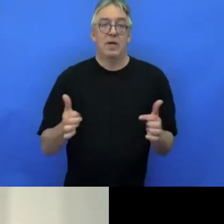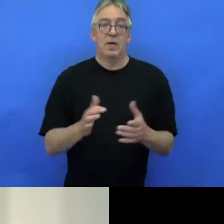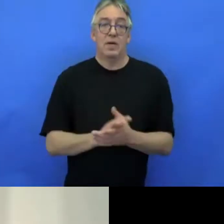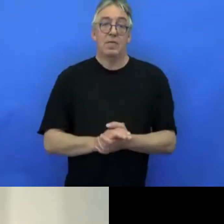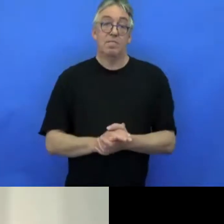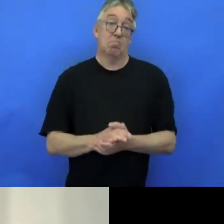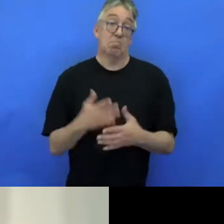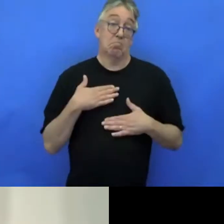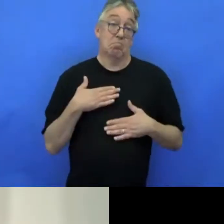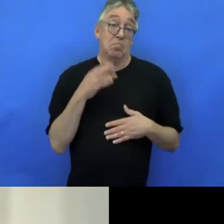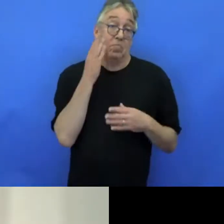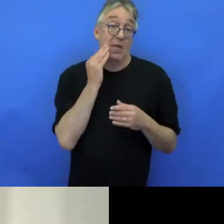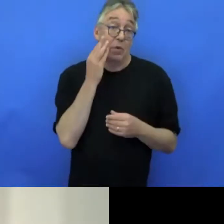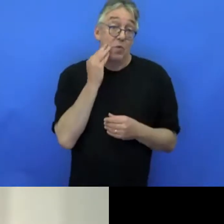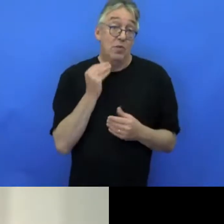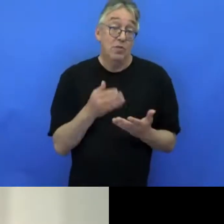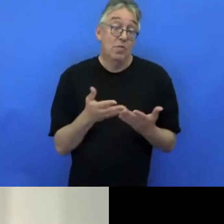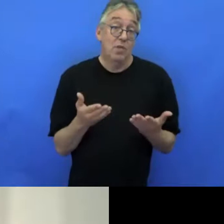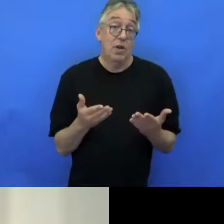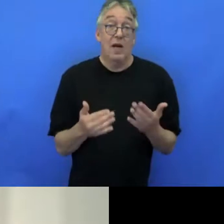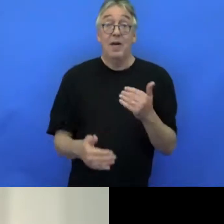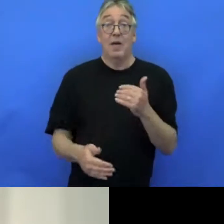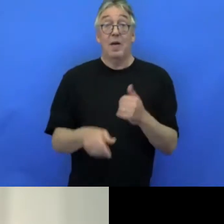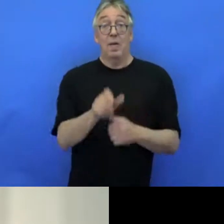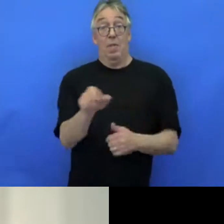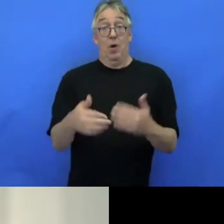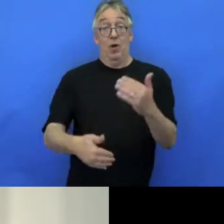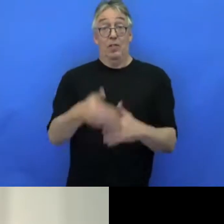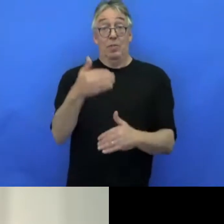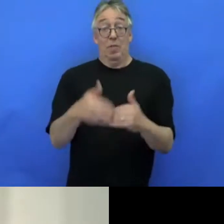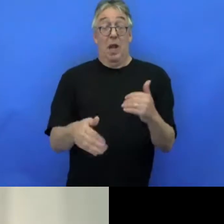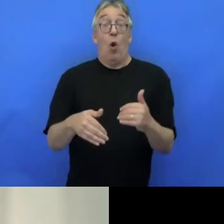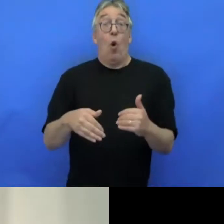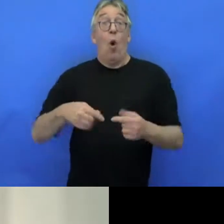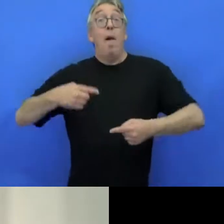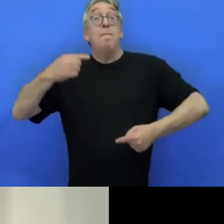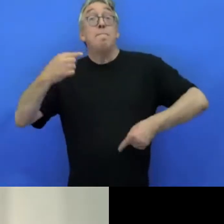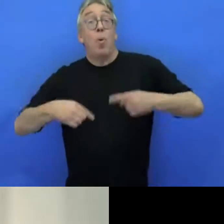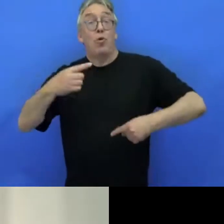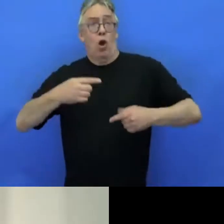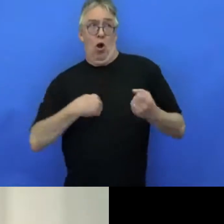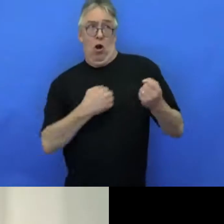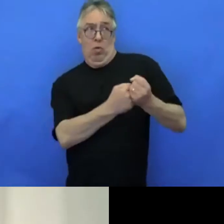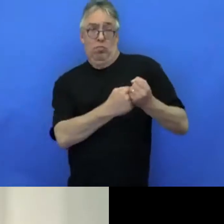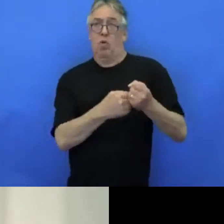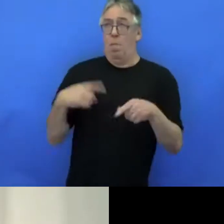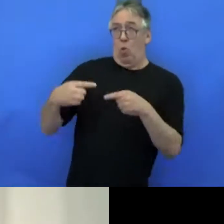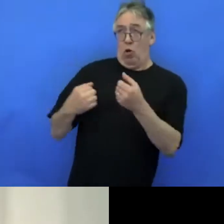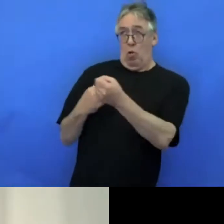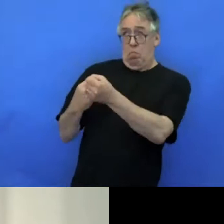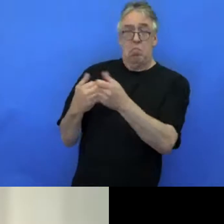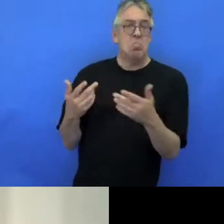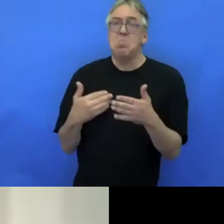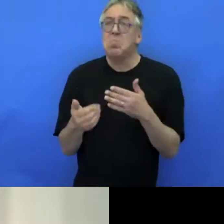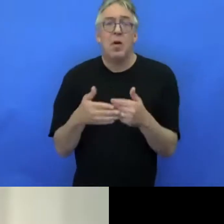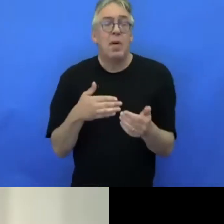experience is that because people with disabilities, regardless of political affiliation or history, may share